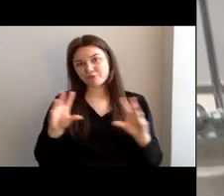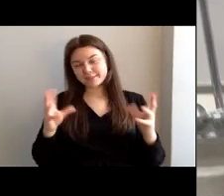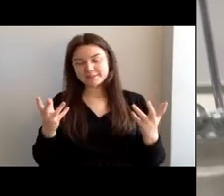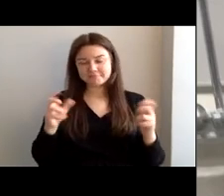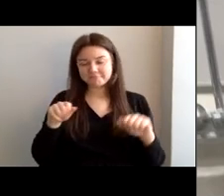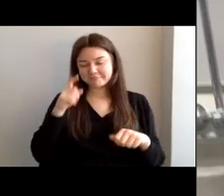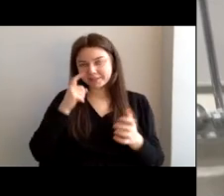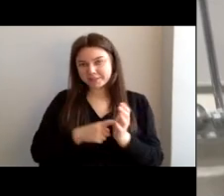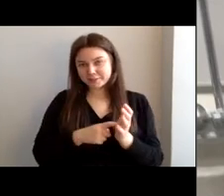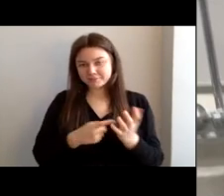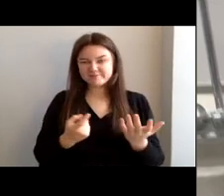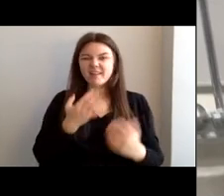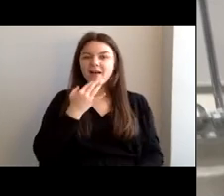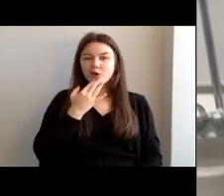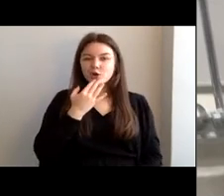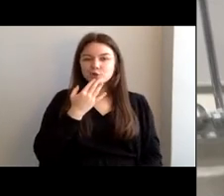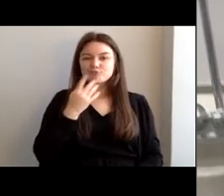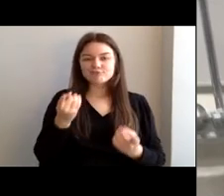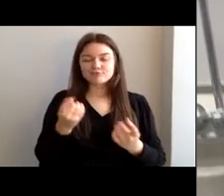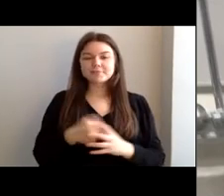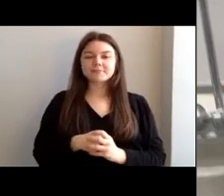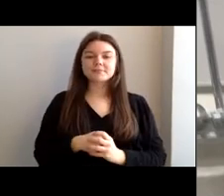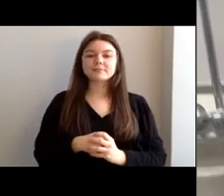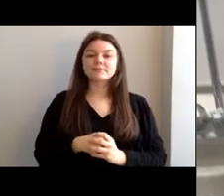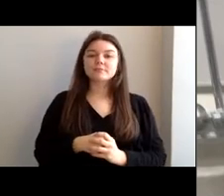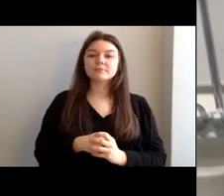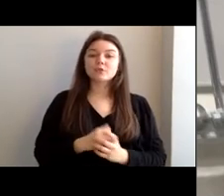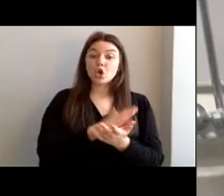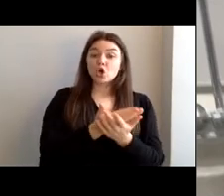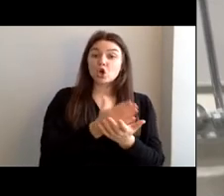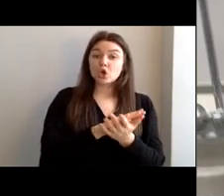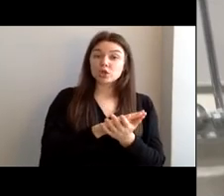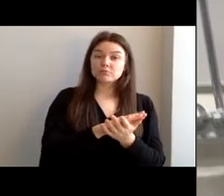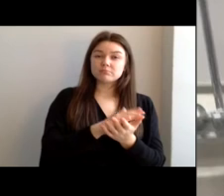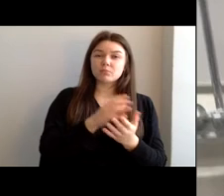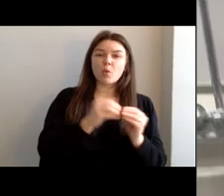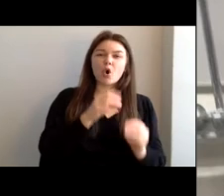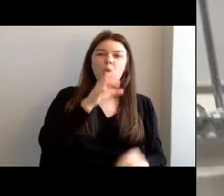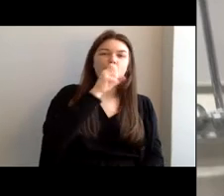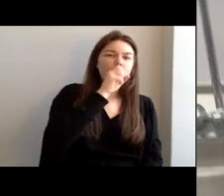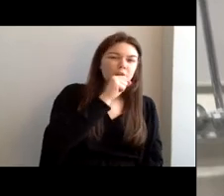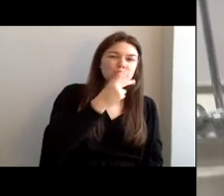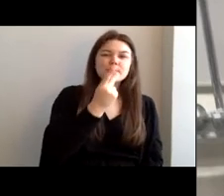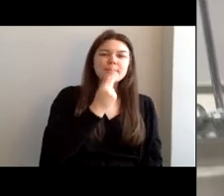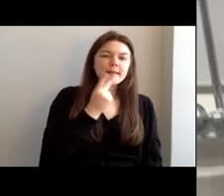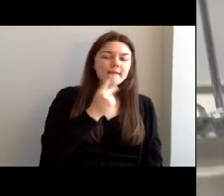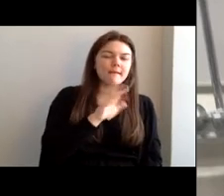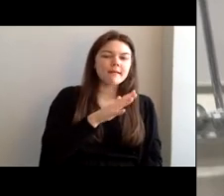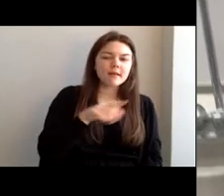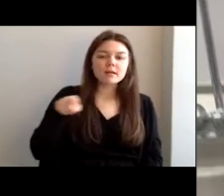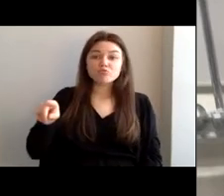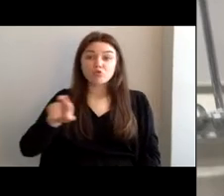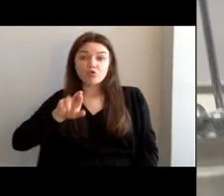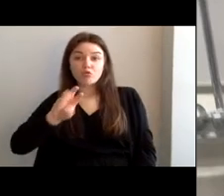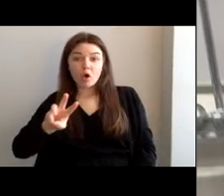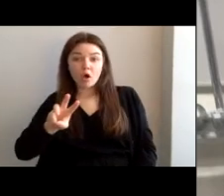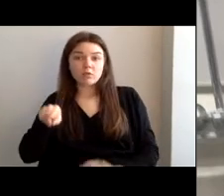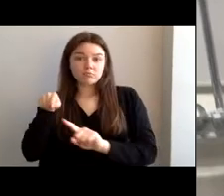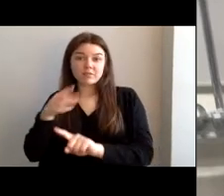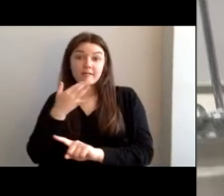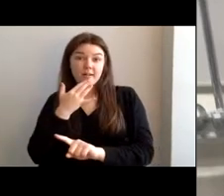tell, are the colors. The cooked shrimp looks a bit orange to pinkish, while the raw shrimp